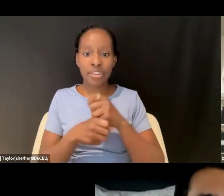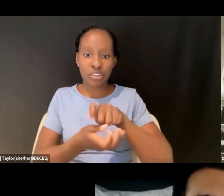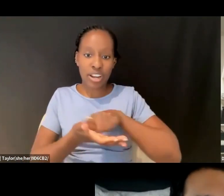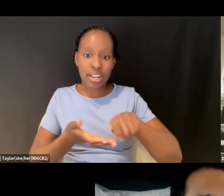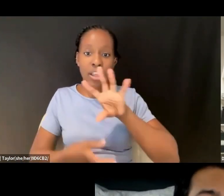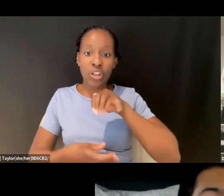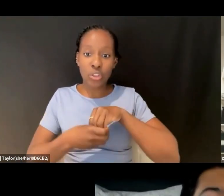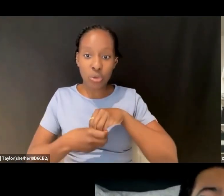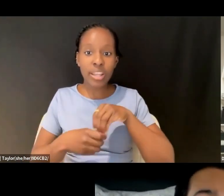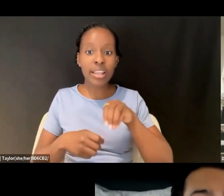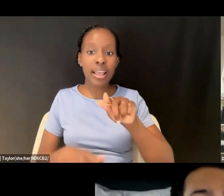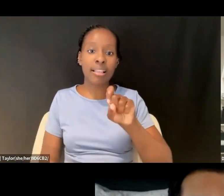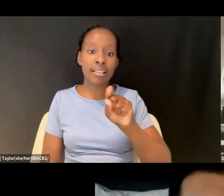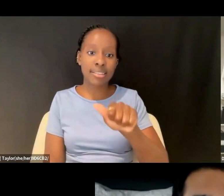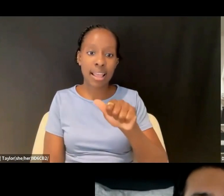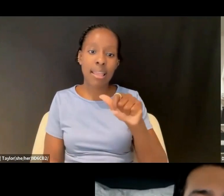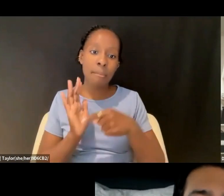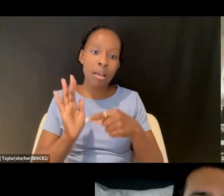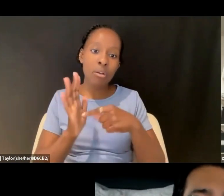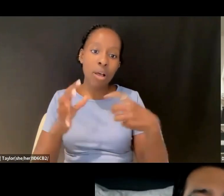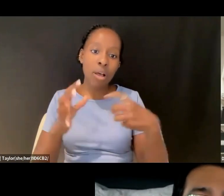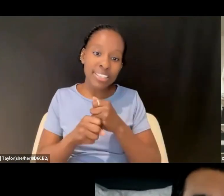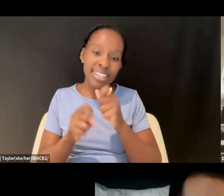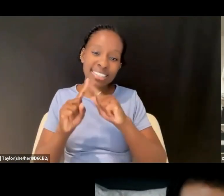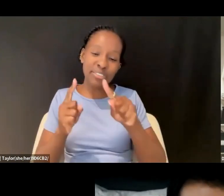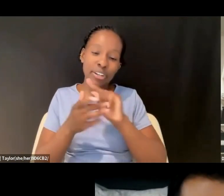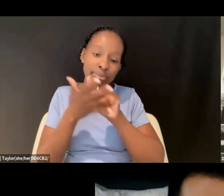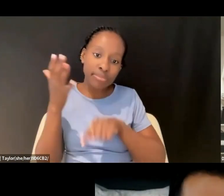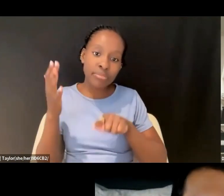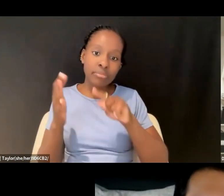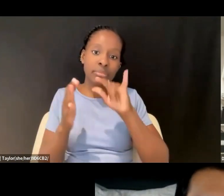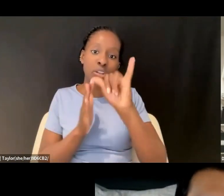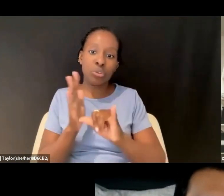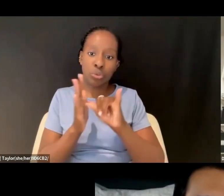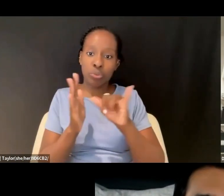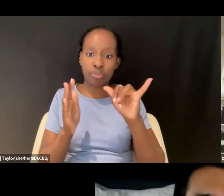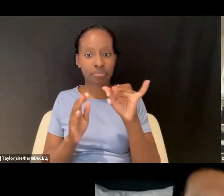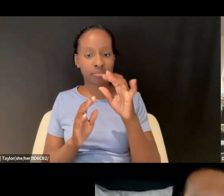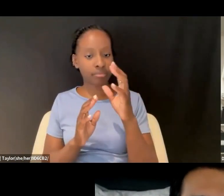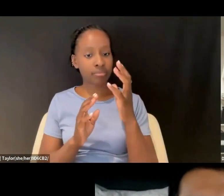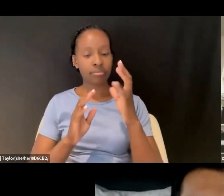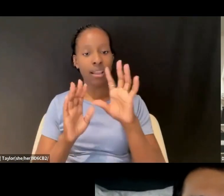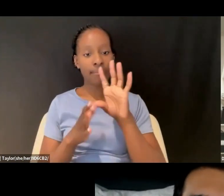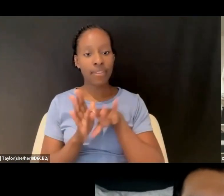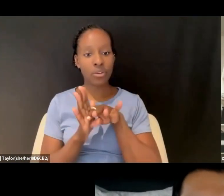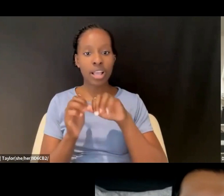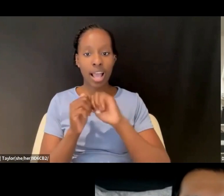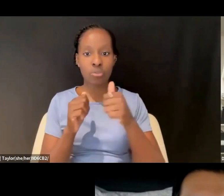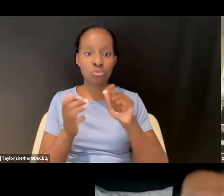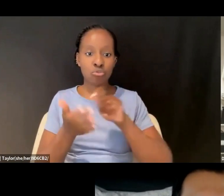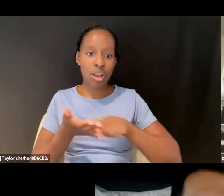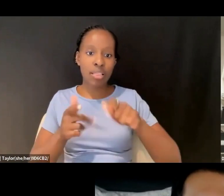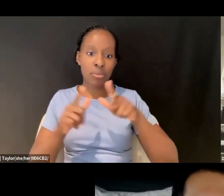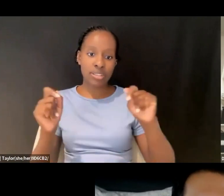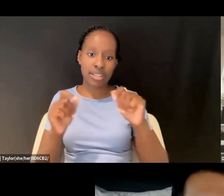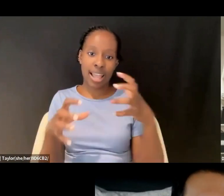LSA model abstracts and various YouTube videos on how to write linguistics abstracts. And so please take a look at those if you have